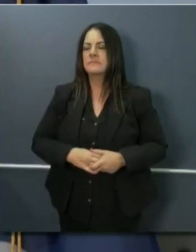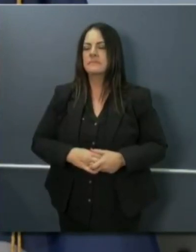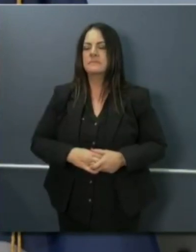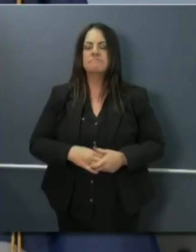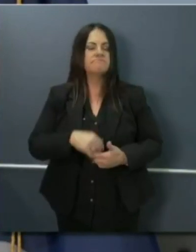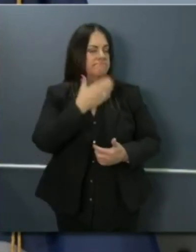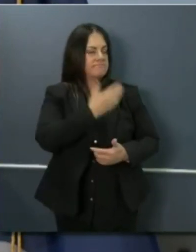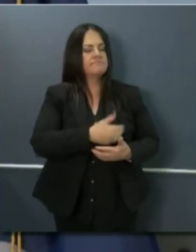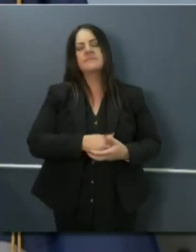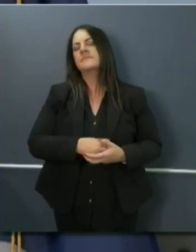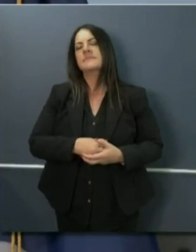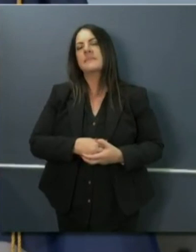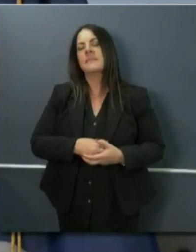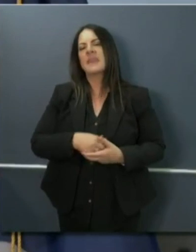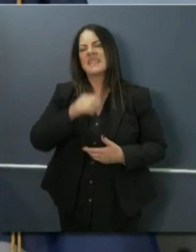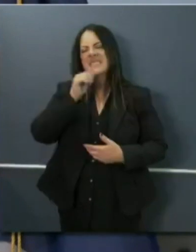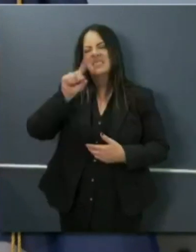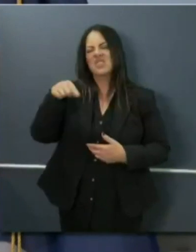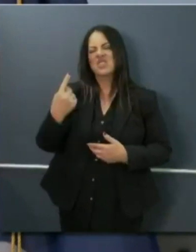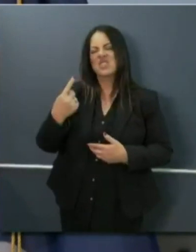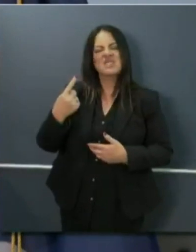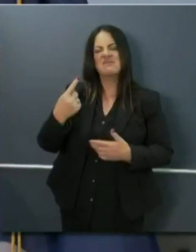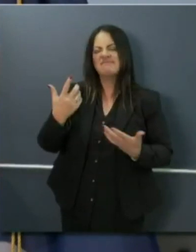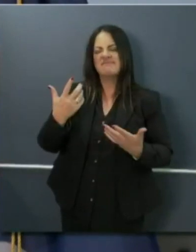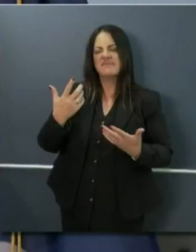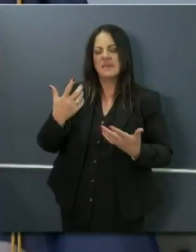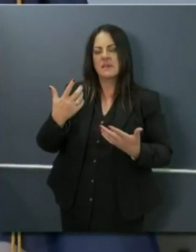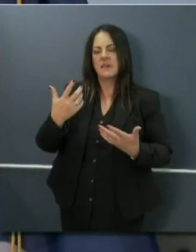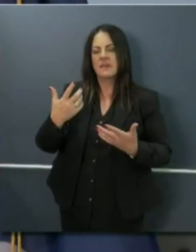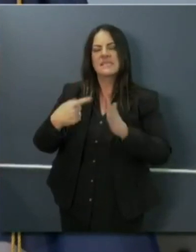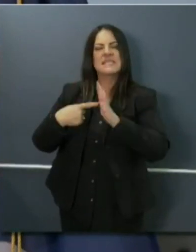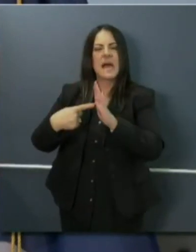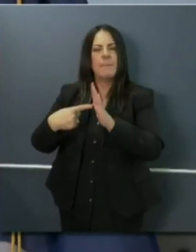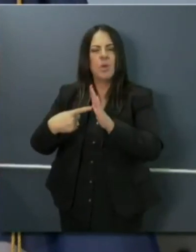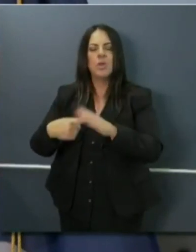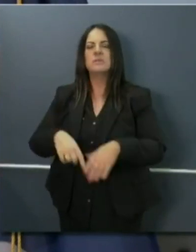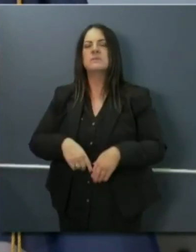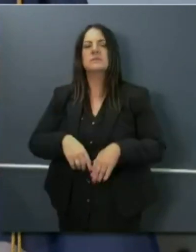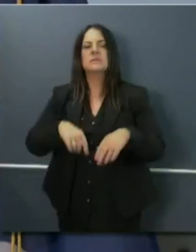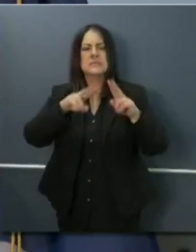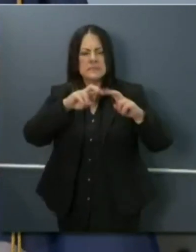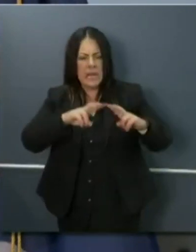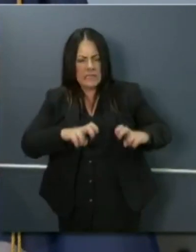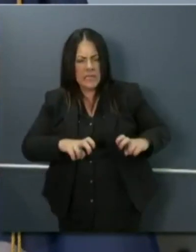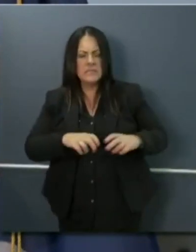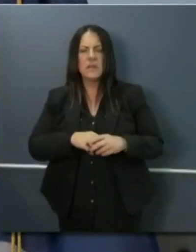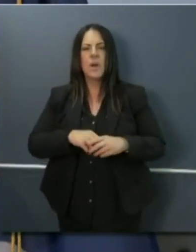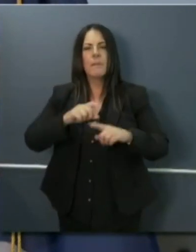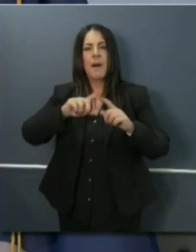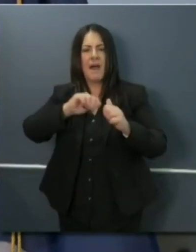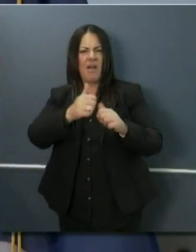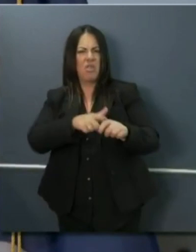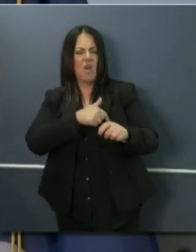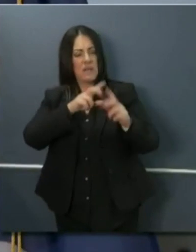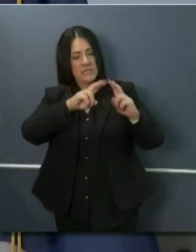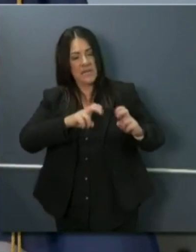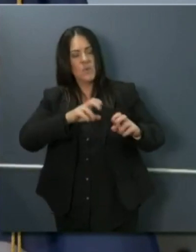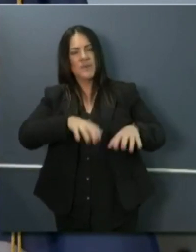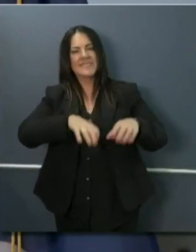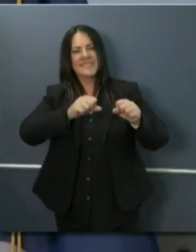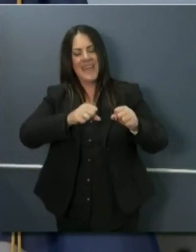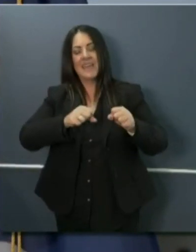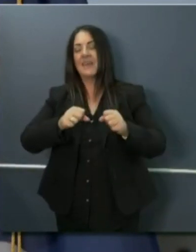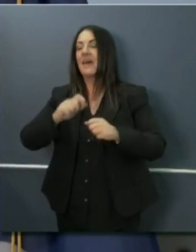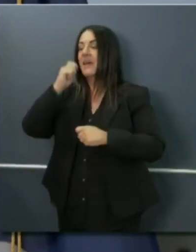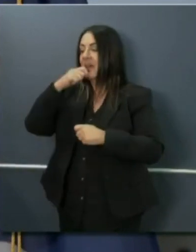just the specimen samples, it's not just the diagnostics, it's how long the diagnostic process is taking.